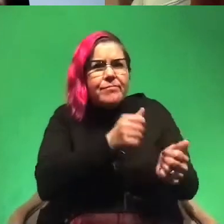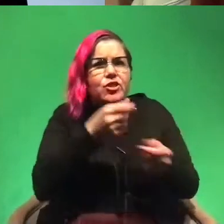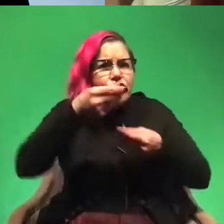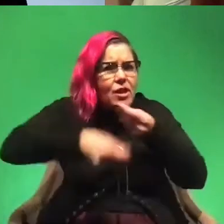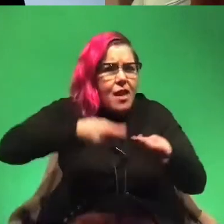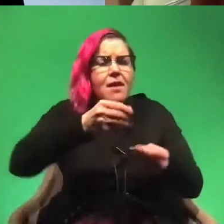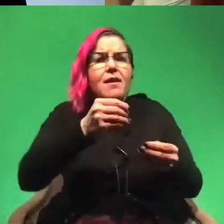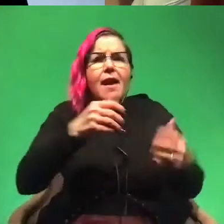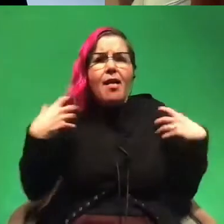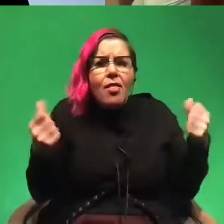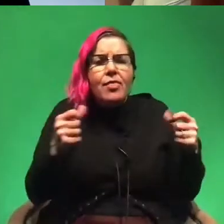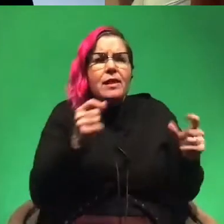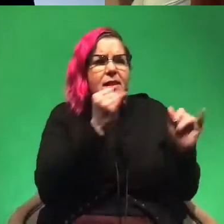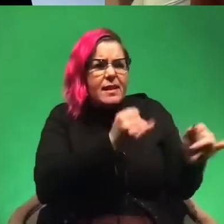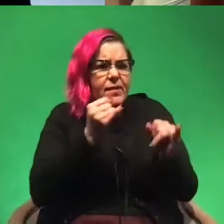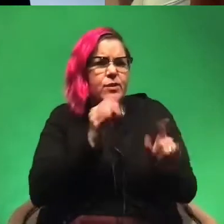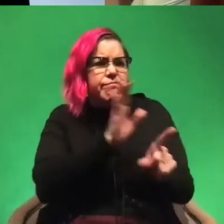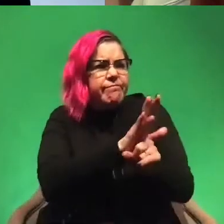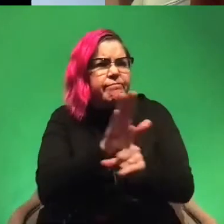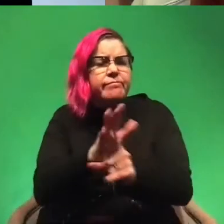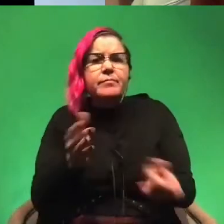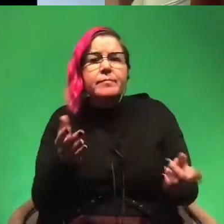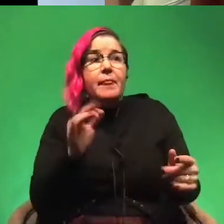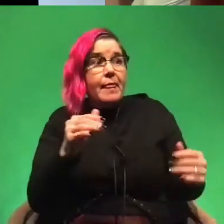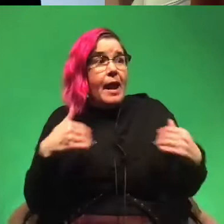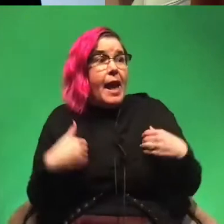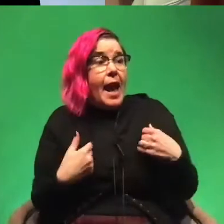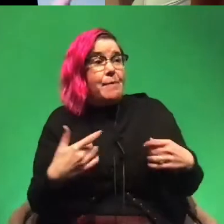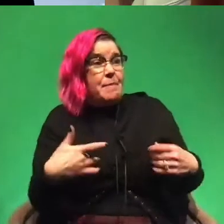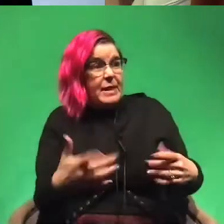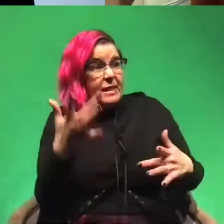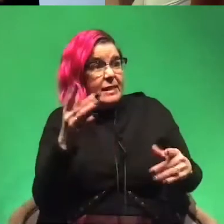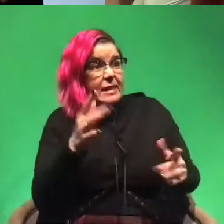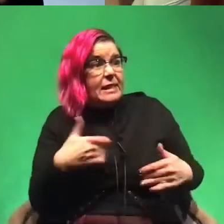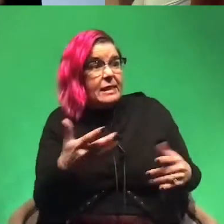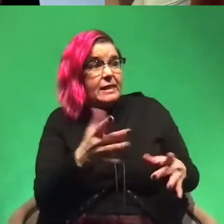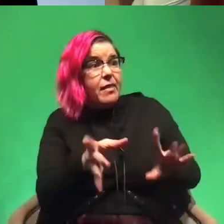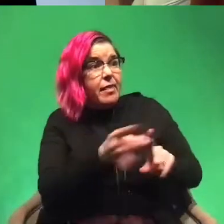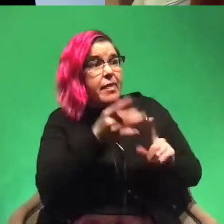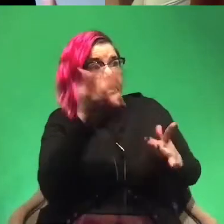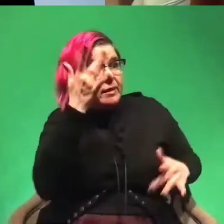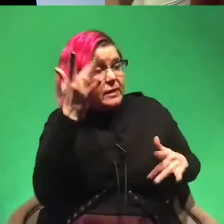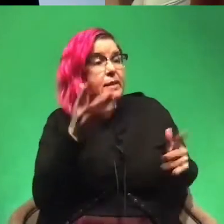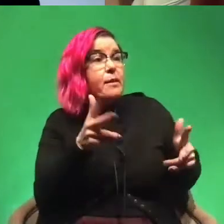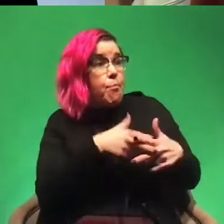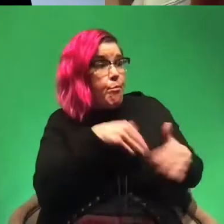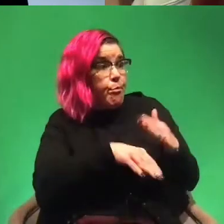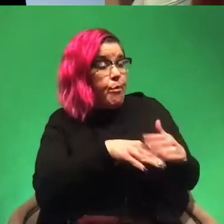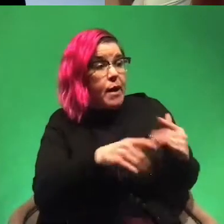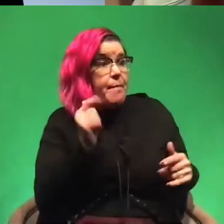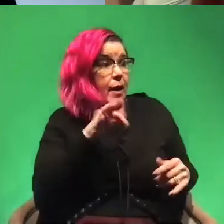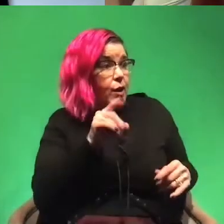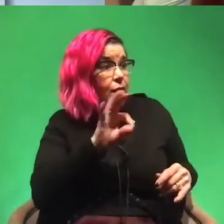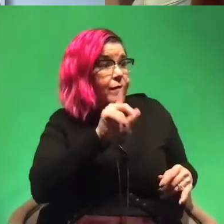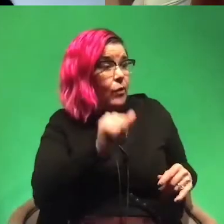genetic health. What are the individual, like, is that animal predisposed to diseases? Was it bred in a backyard in Juarez? And where